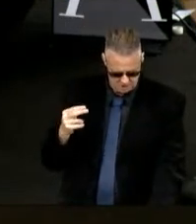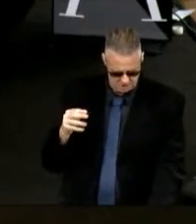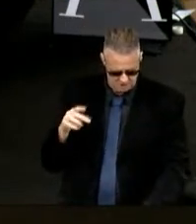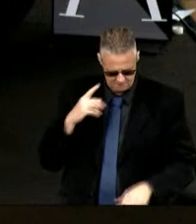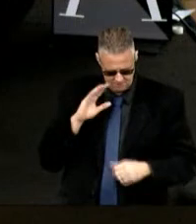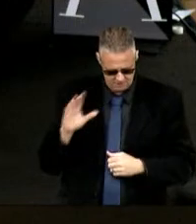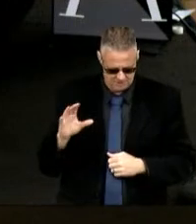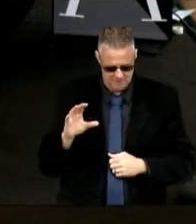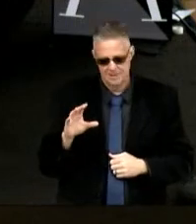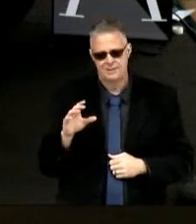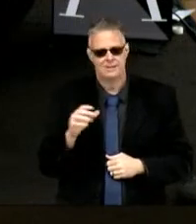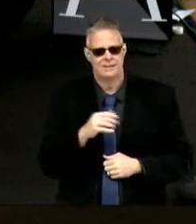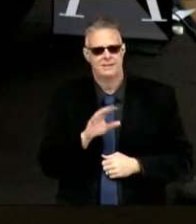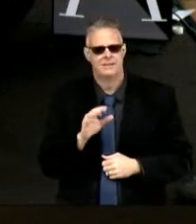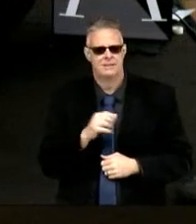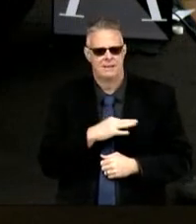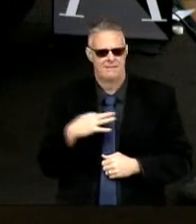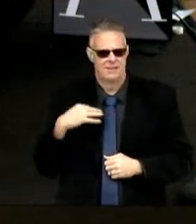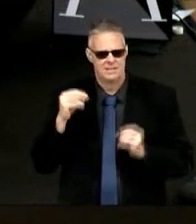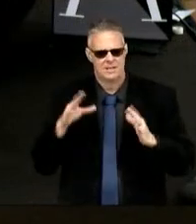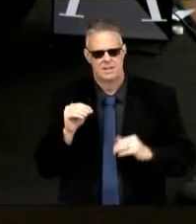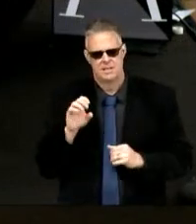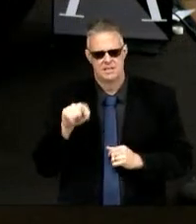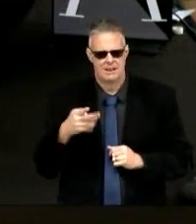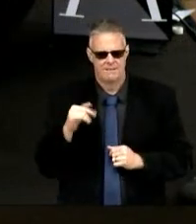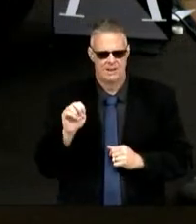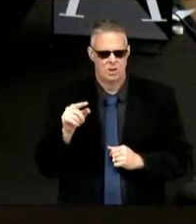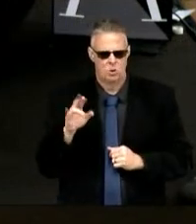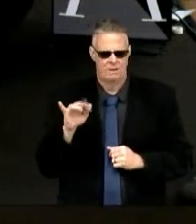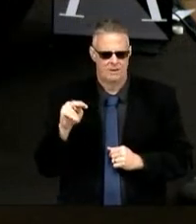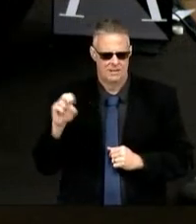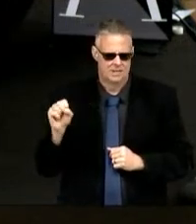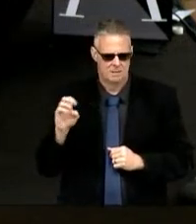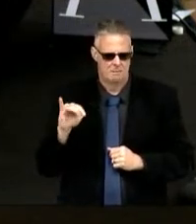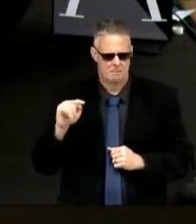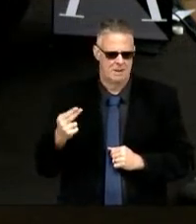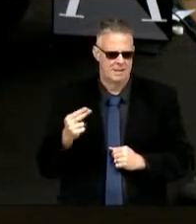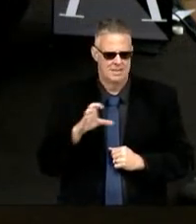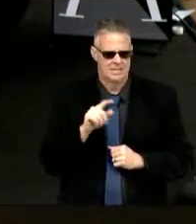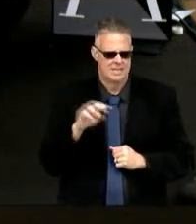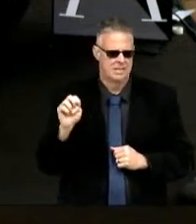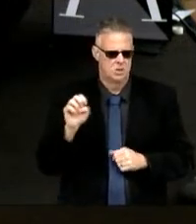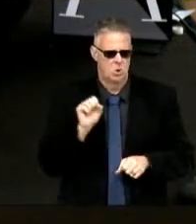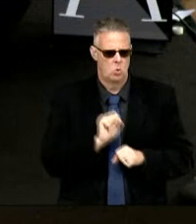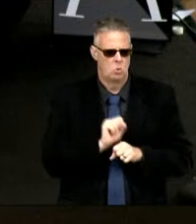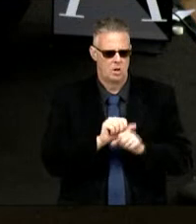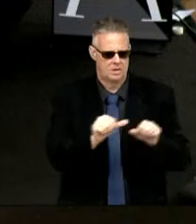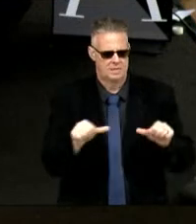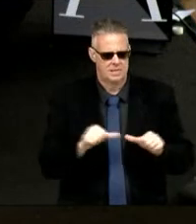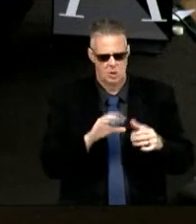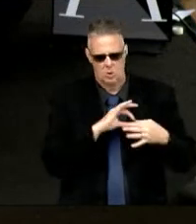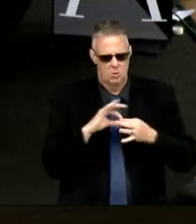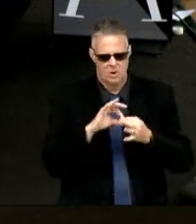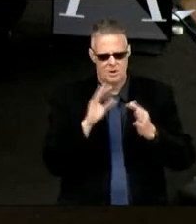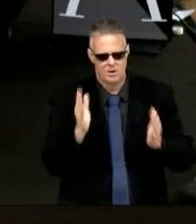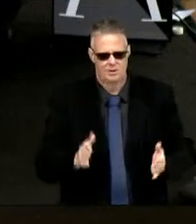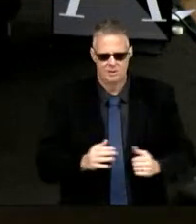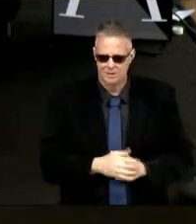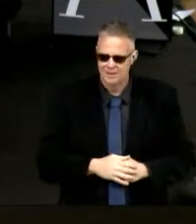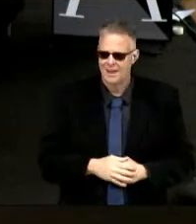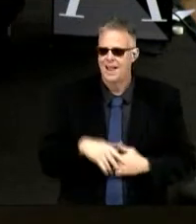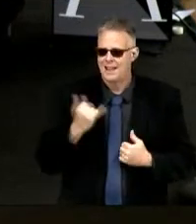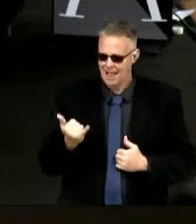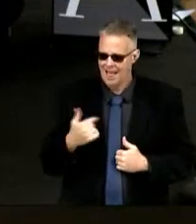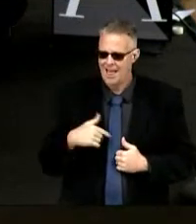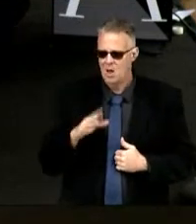CTE FASE teacher, and Ms. Stephanie Griffin-Smith, our CTE Worksite Coordinator. But now I